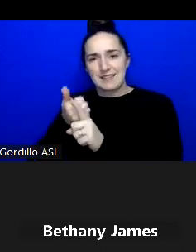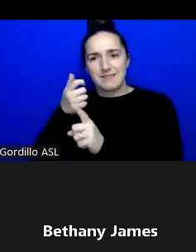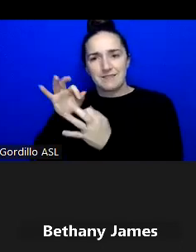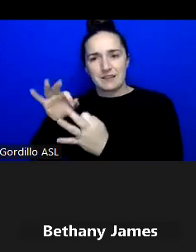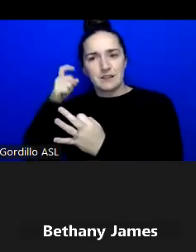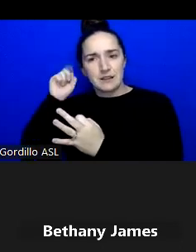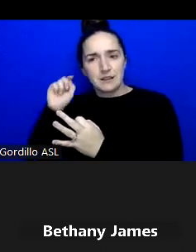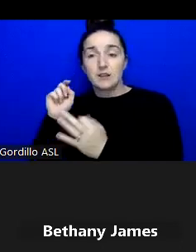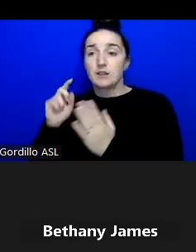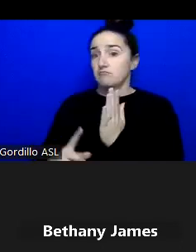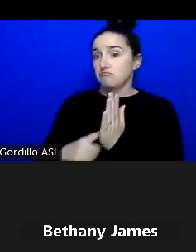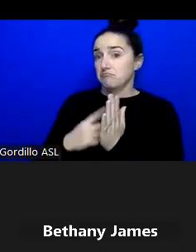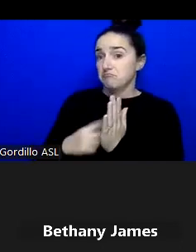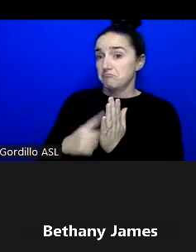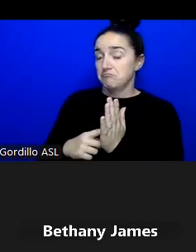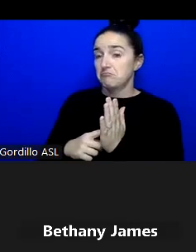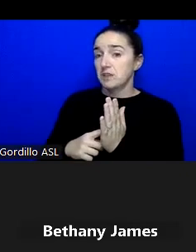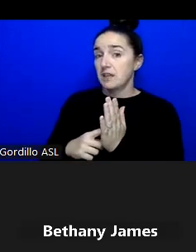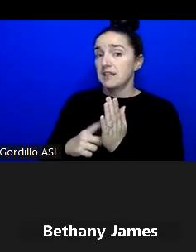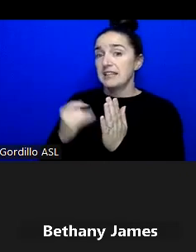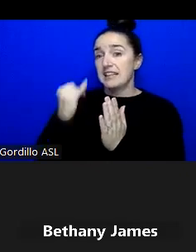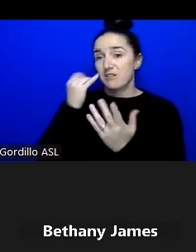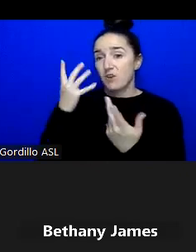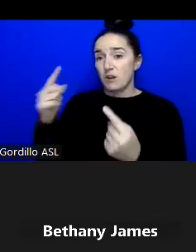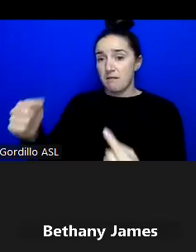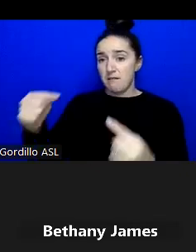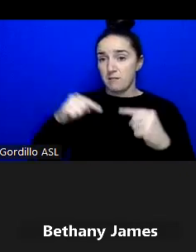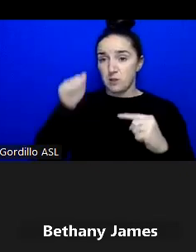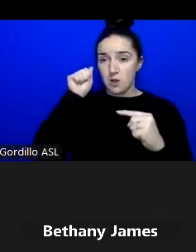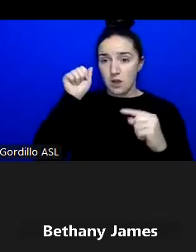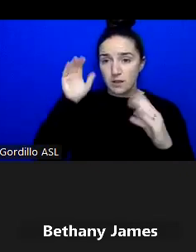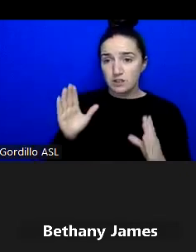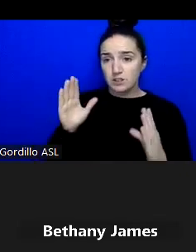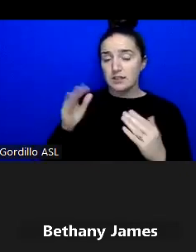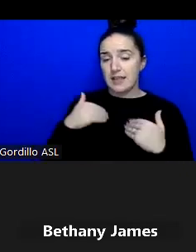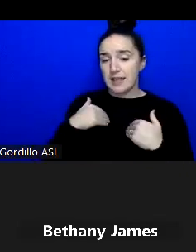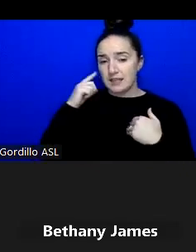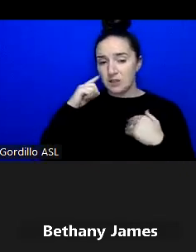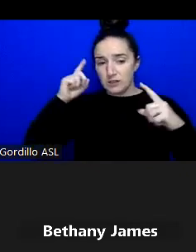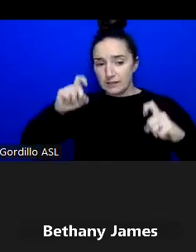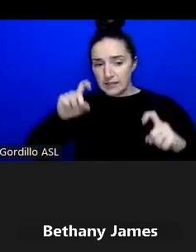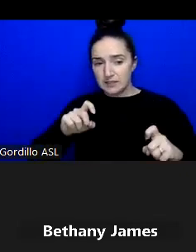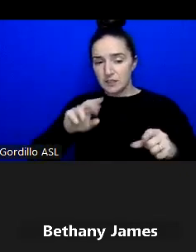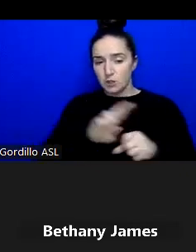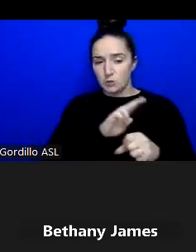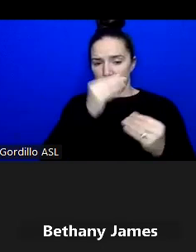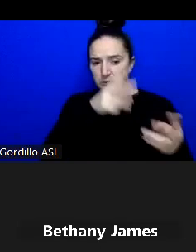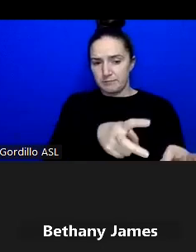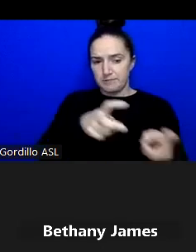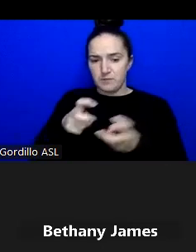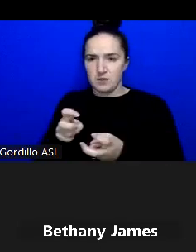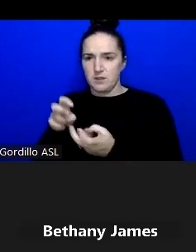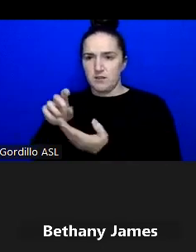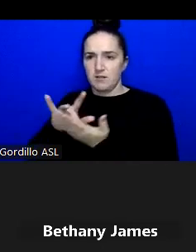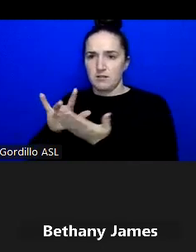test. So if they've come to an audiologist, had a hearing test, they can take that information and put that data in. Sometimes they have to do a